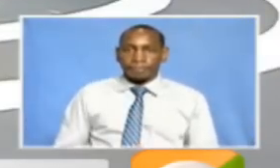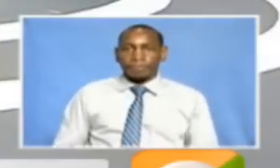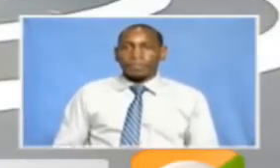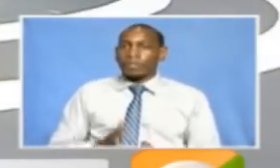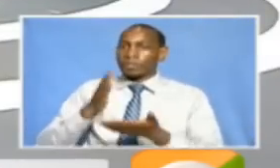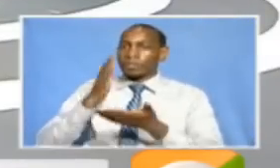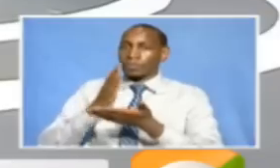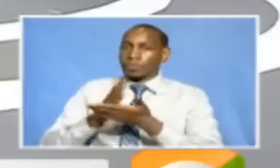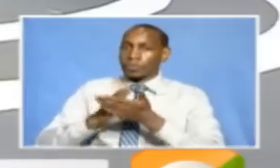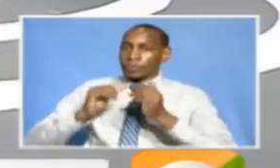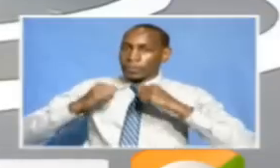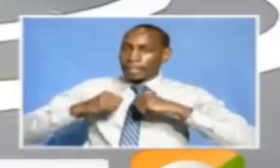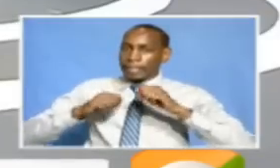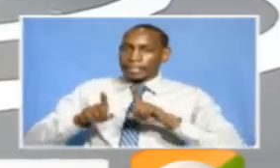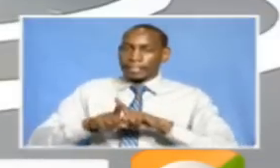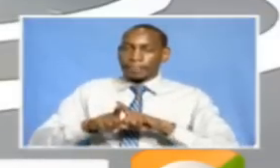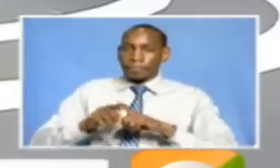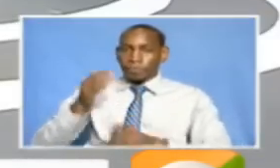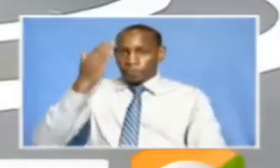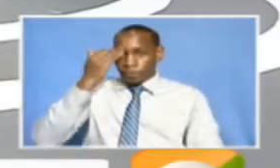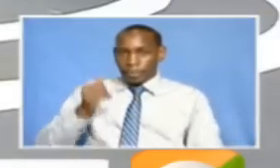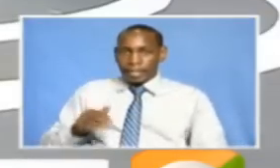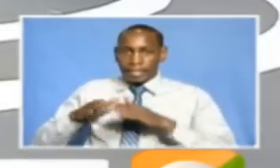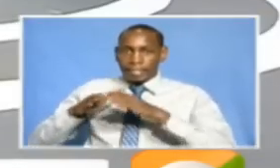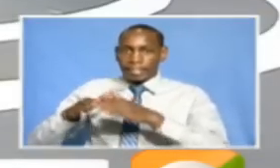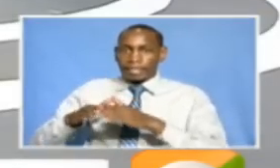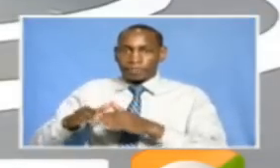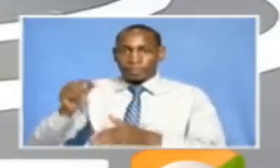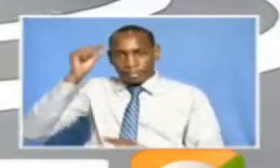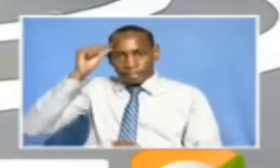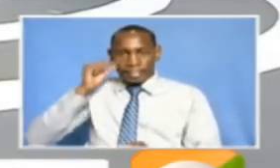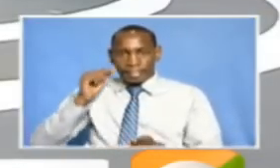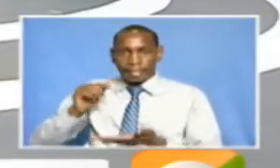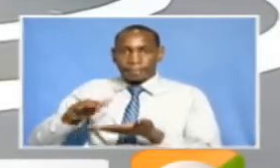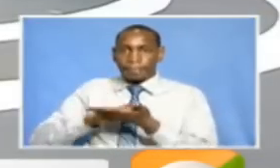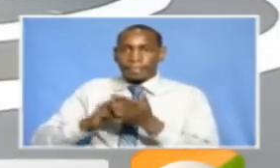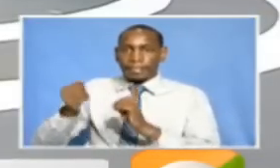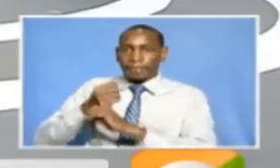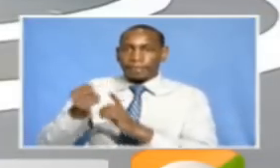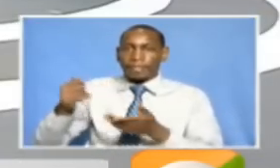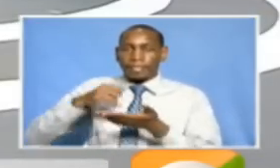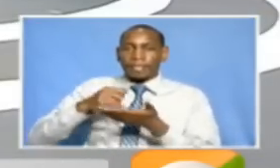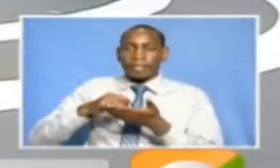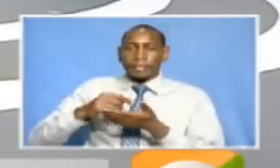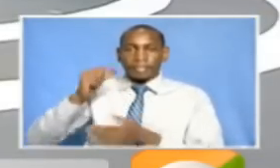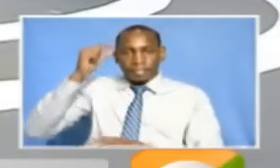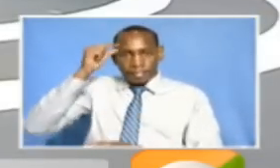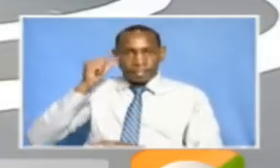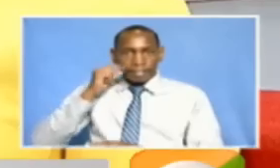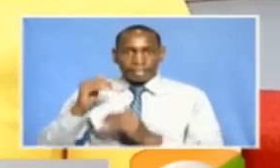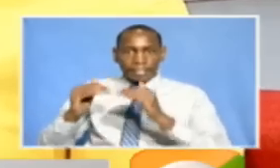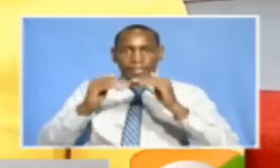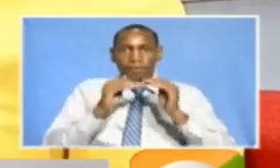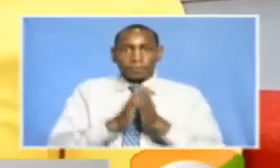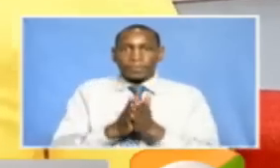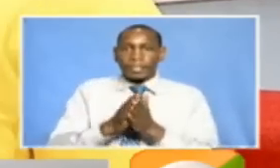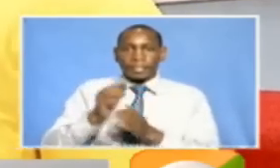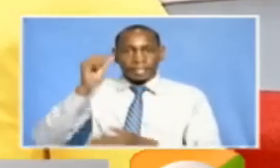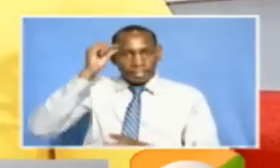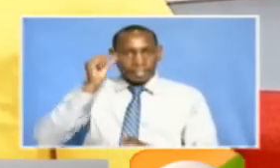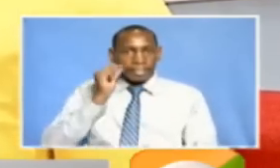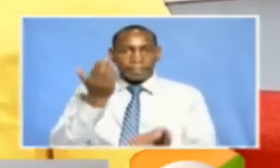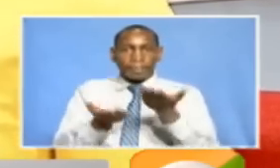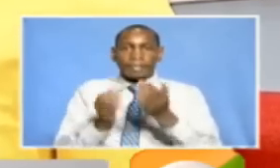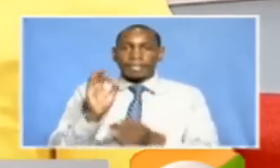him, because sexual and gender-based violence is entrenched in gender inequalities and power imbalances. And if you do not